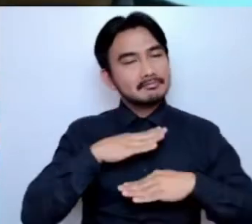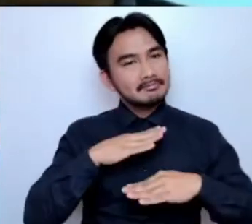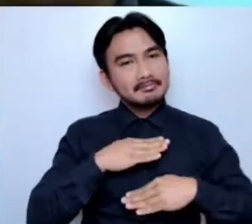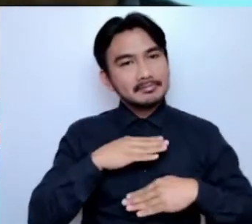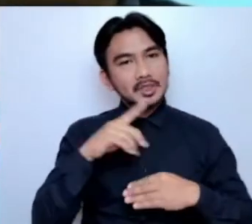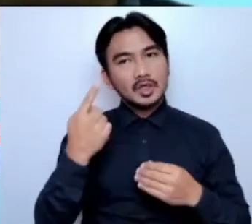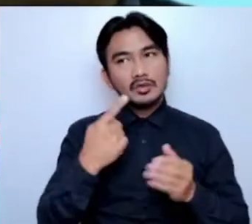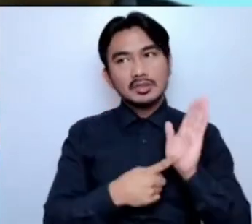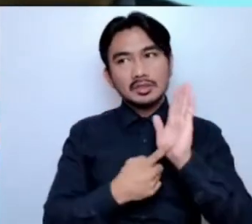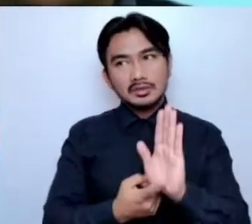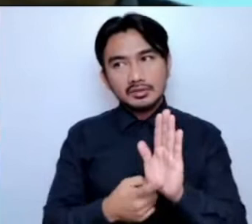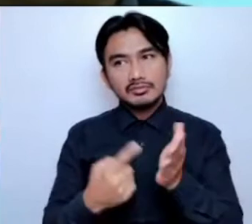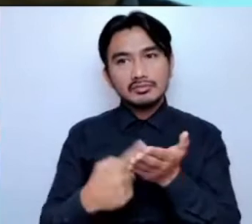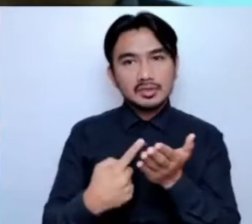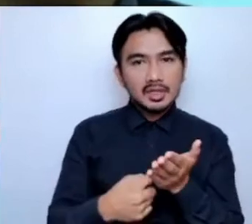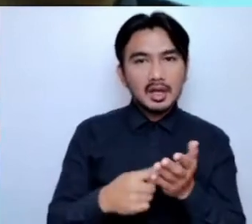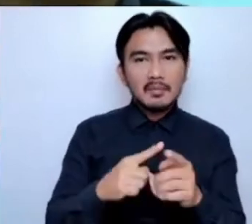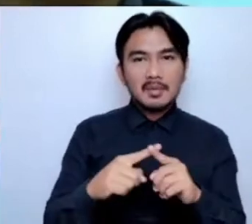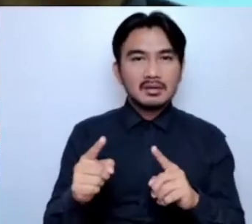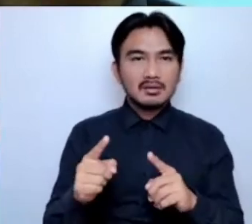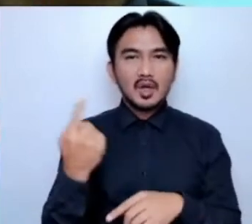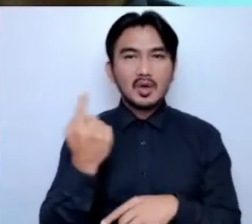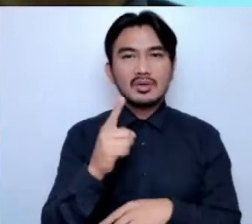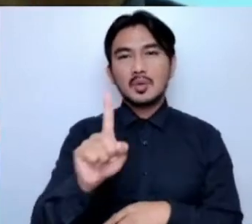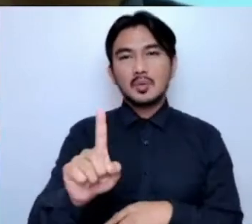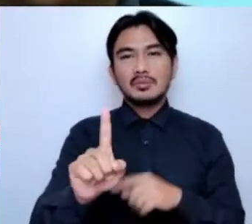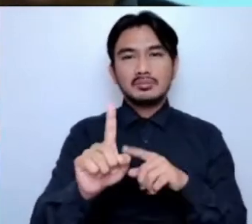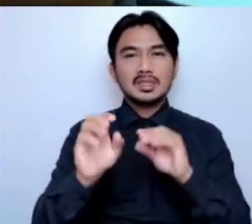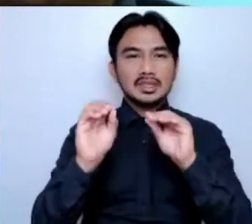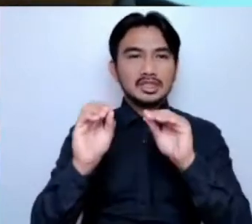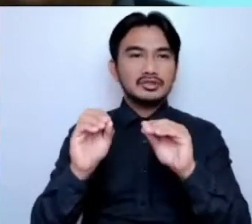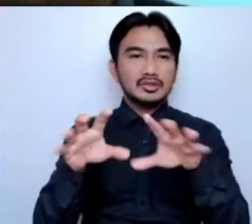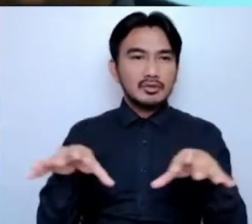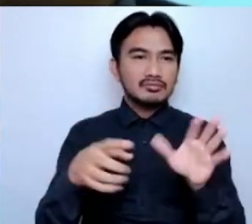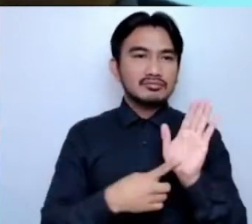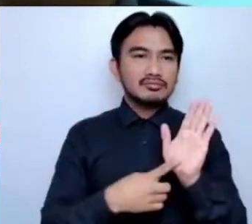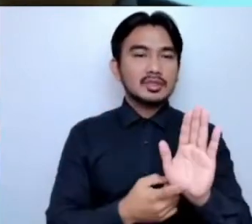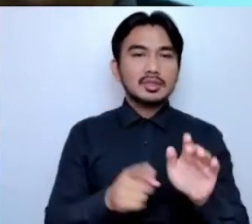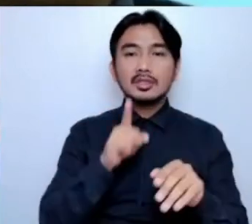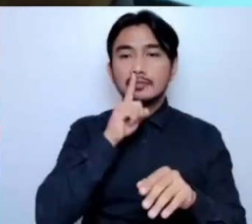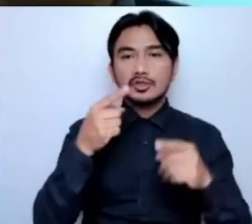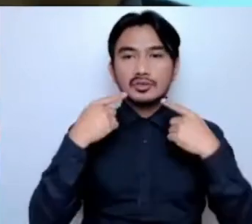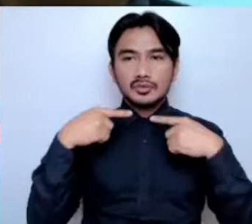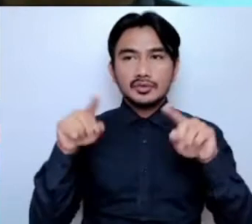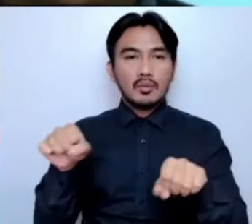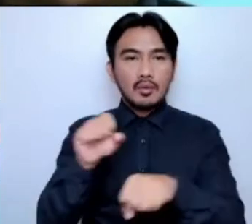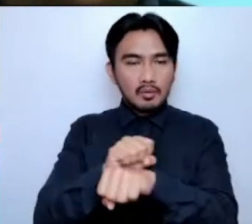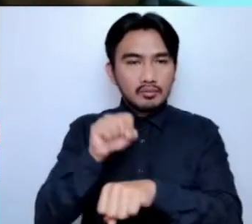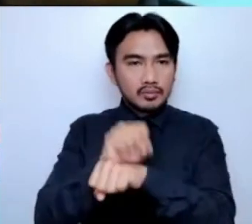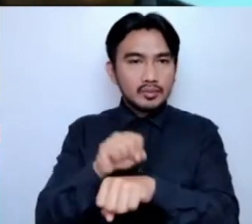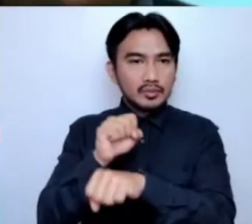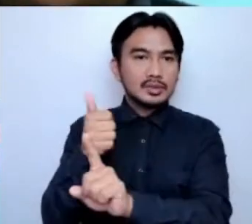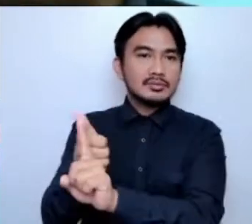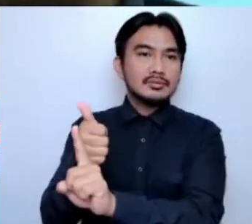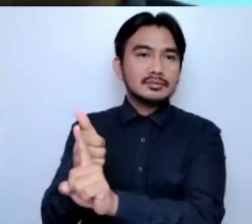them only one teaching practice that successfully motivate learners to work productively. So those